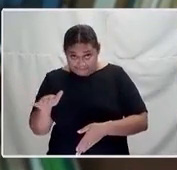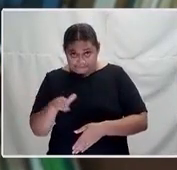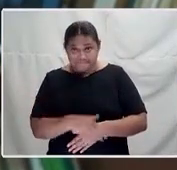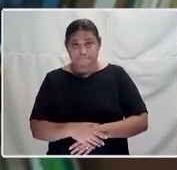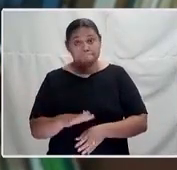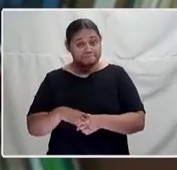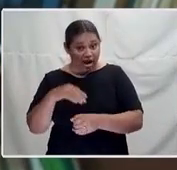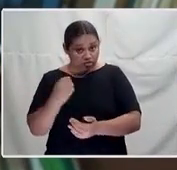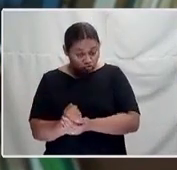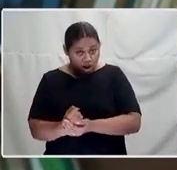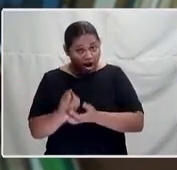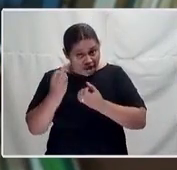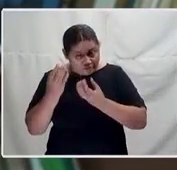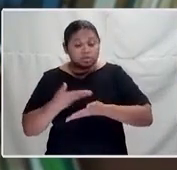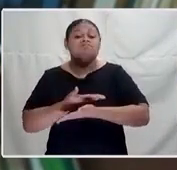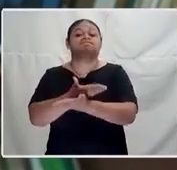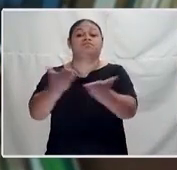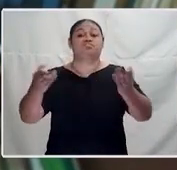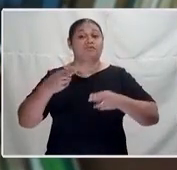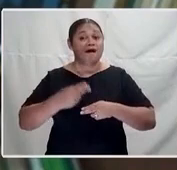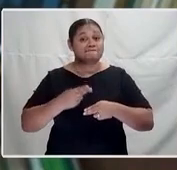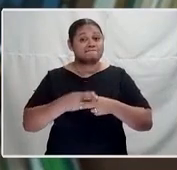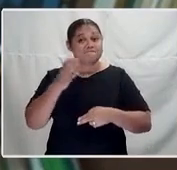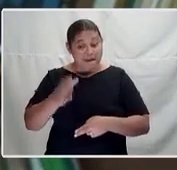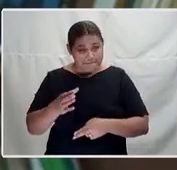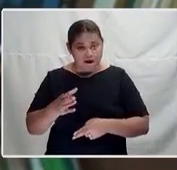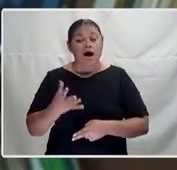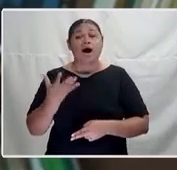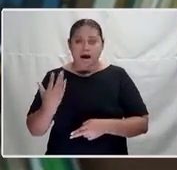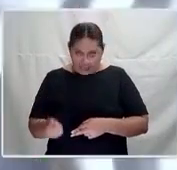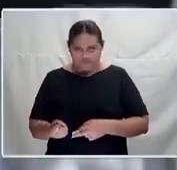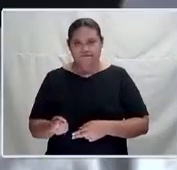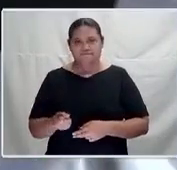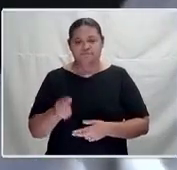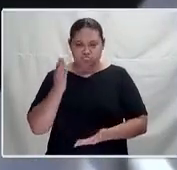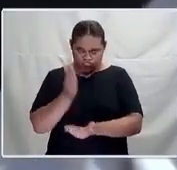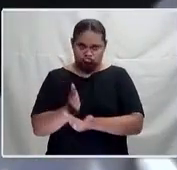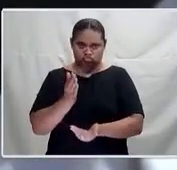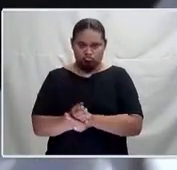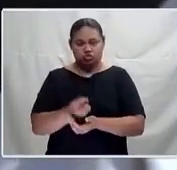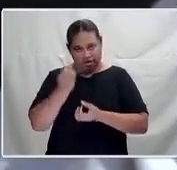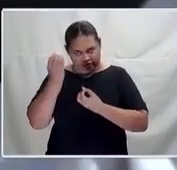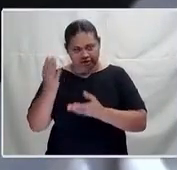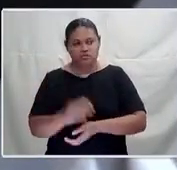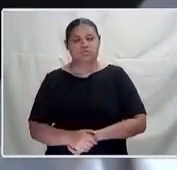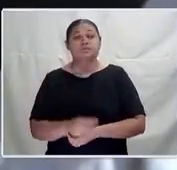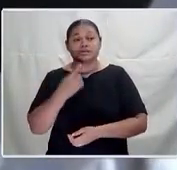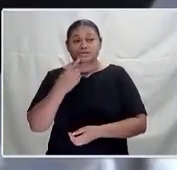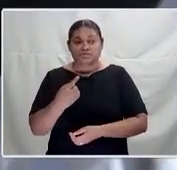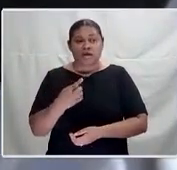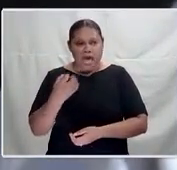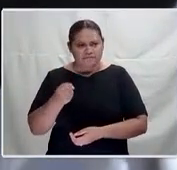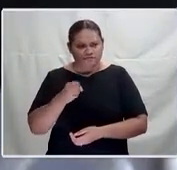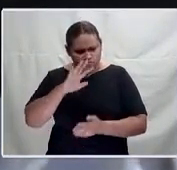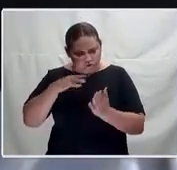the information that goes to the public as well as for the farmers, it has got some facts. Among the concerns highlighted during the